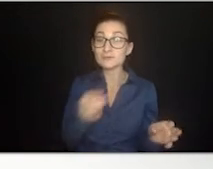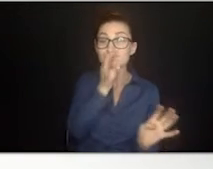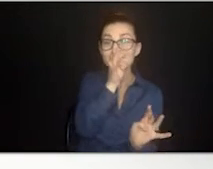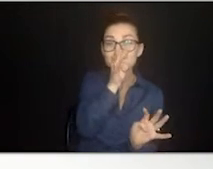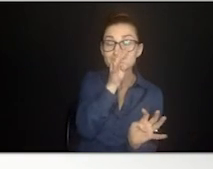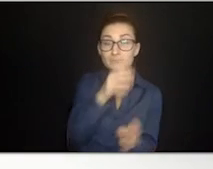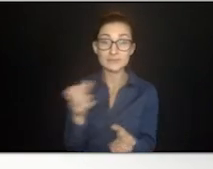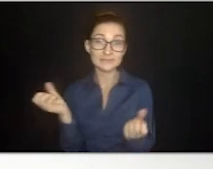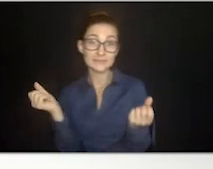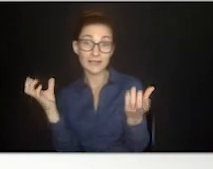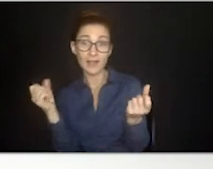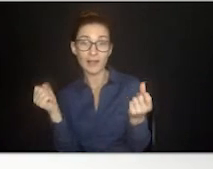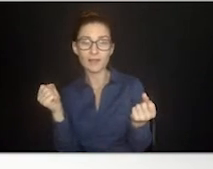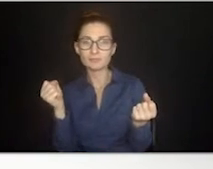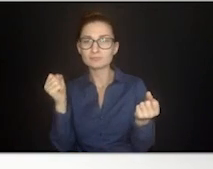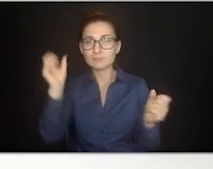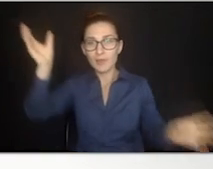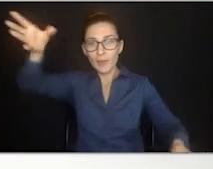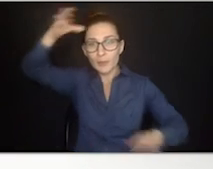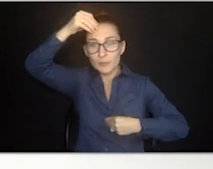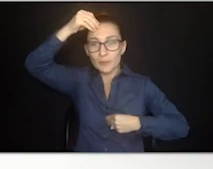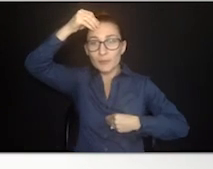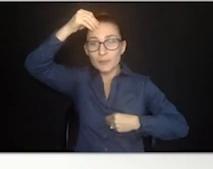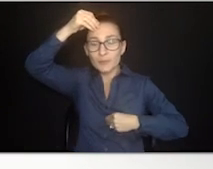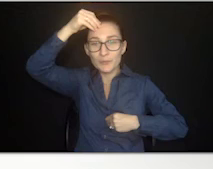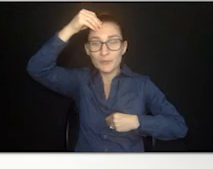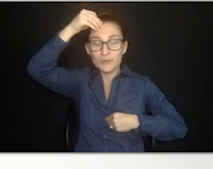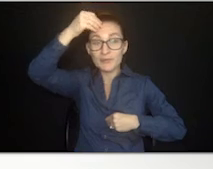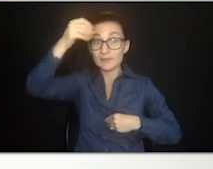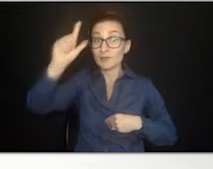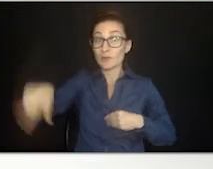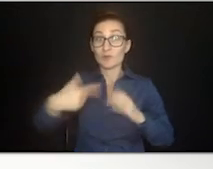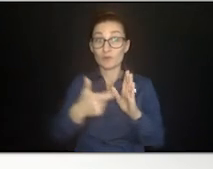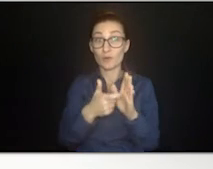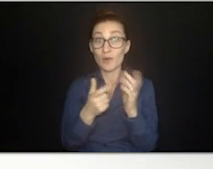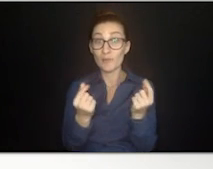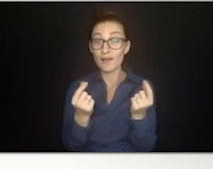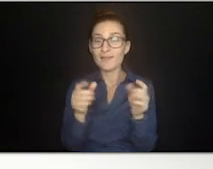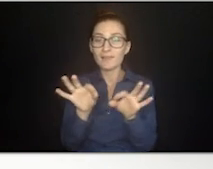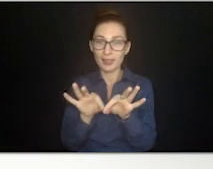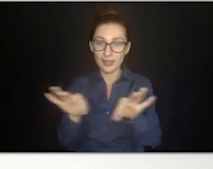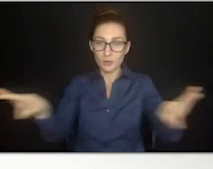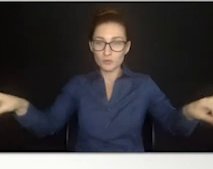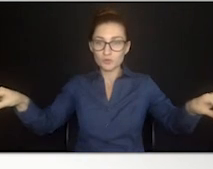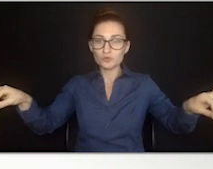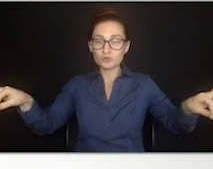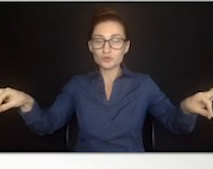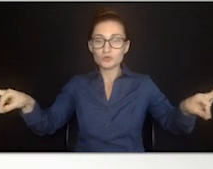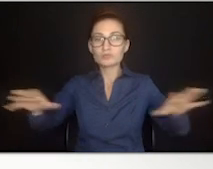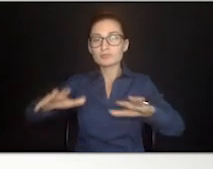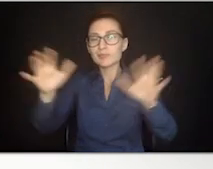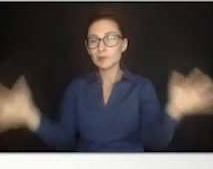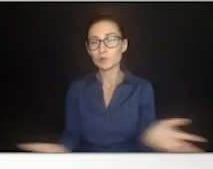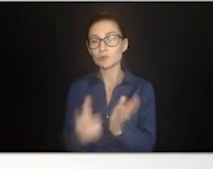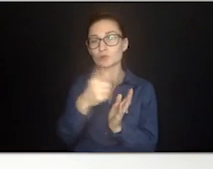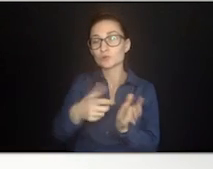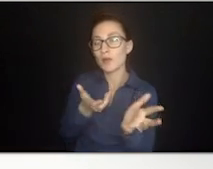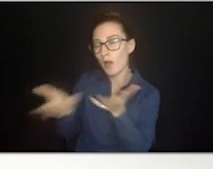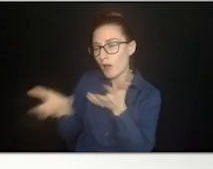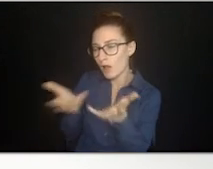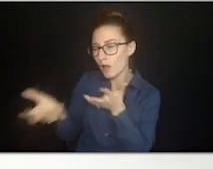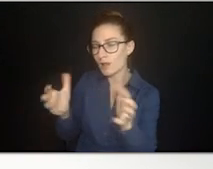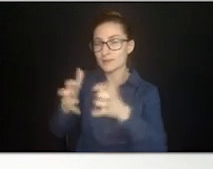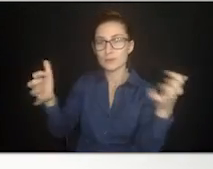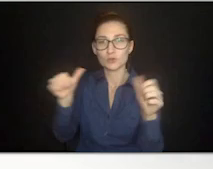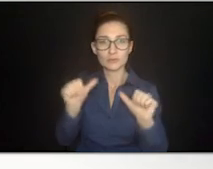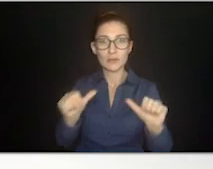spoken. All that is required is that the brain receives language. I encourage you to communicate with your child as much and as